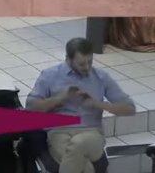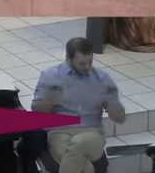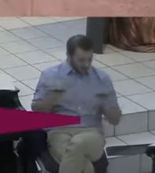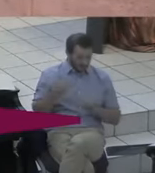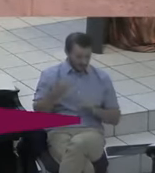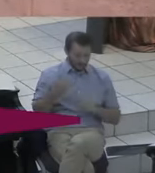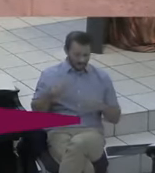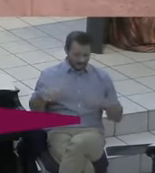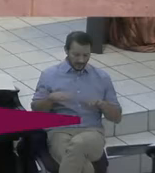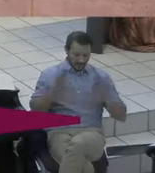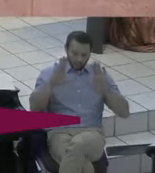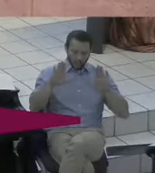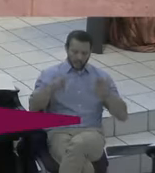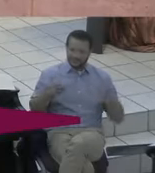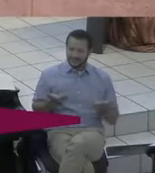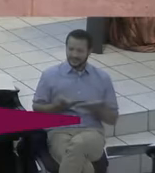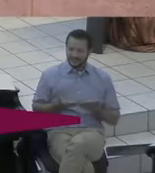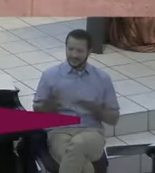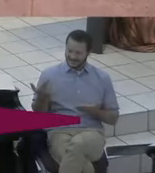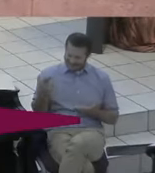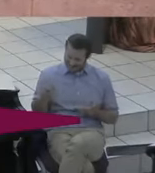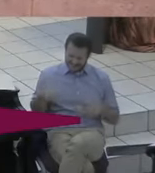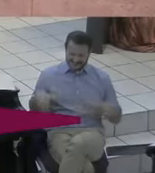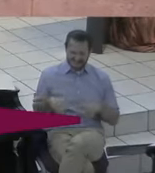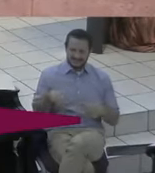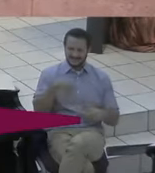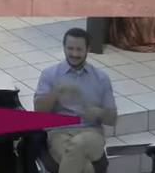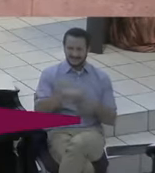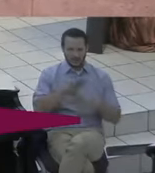the wonderful acts he did in the sight of